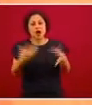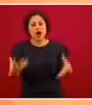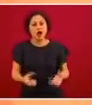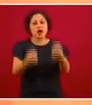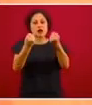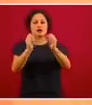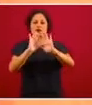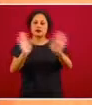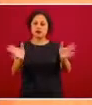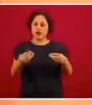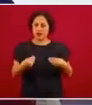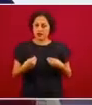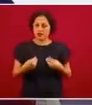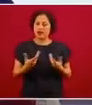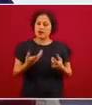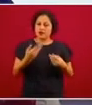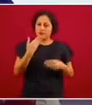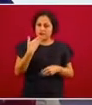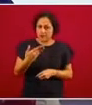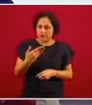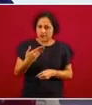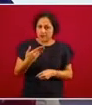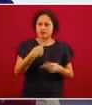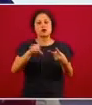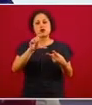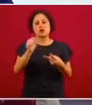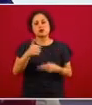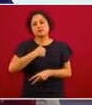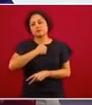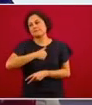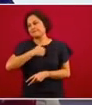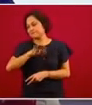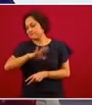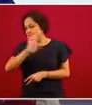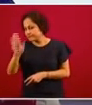showed they didn't have an important disease